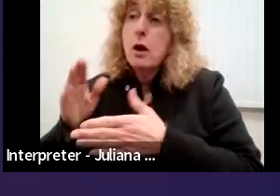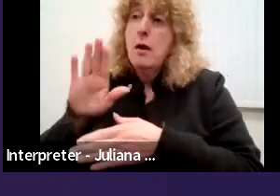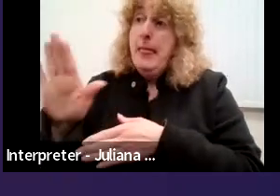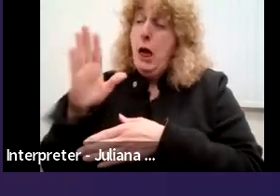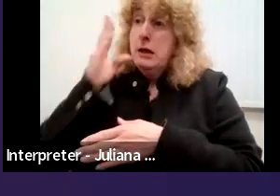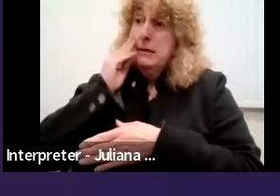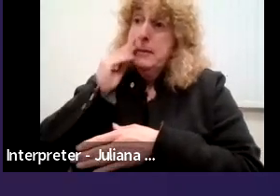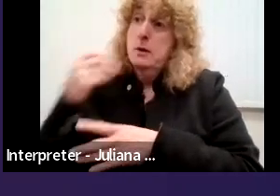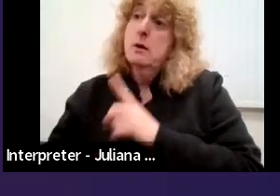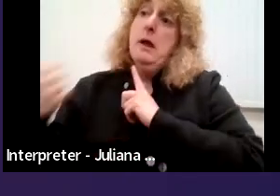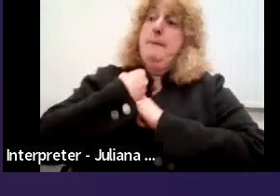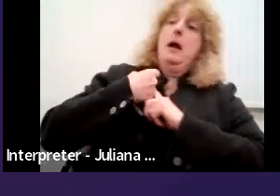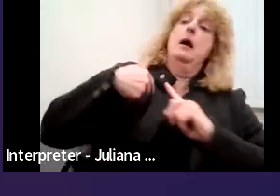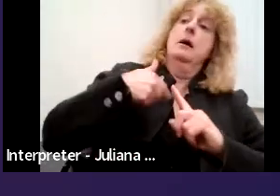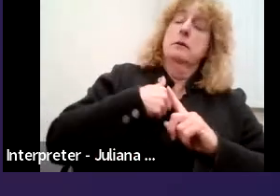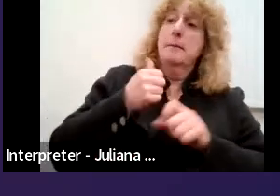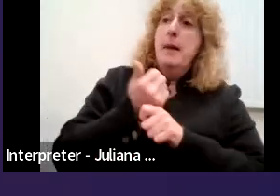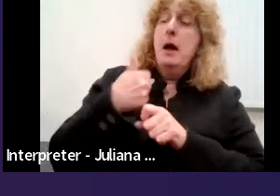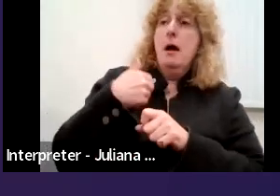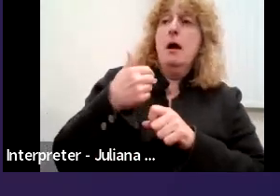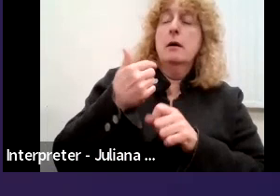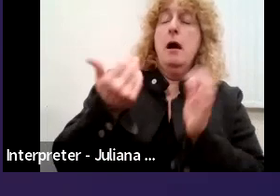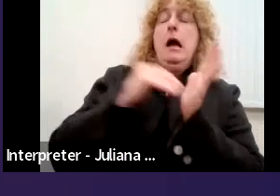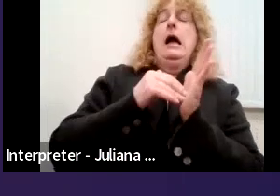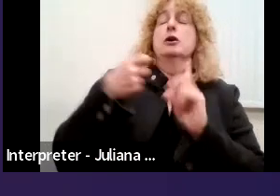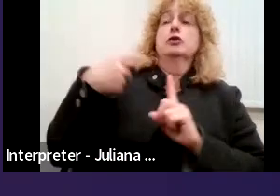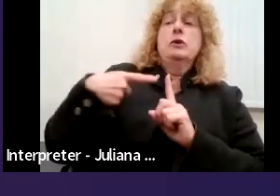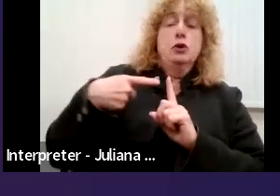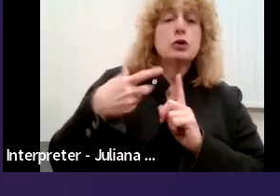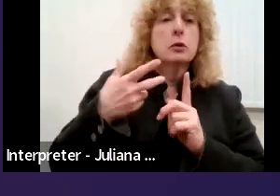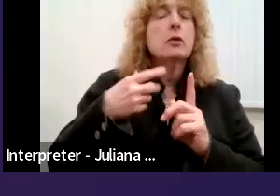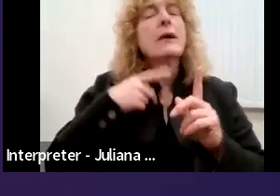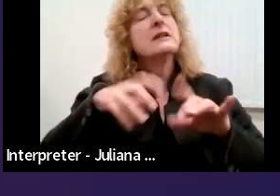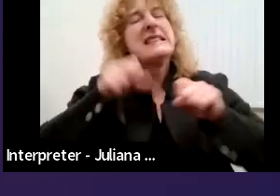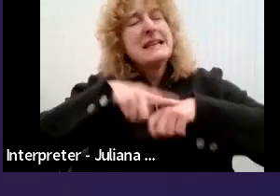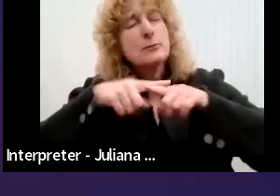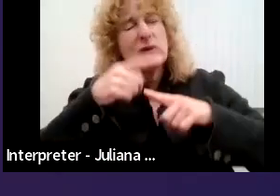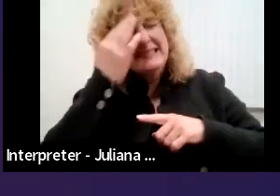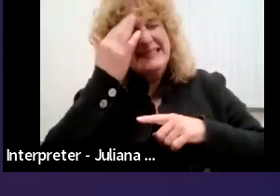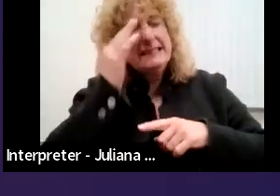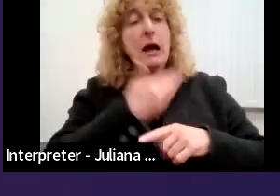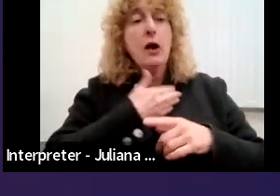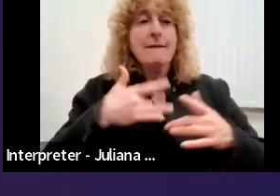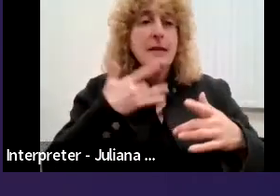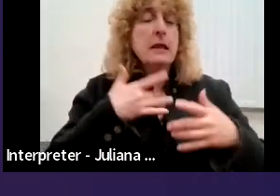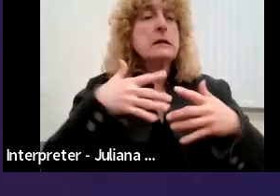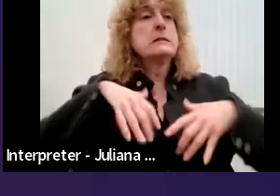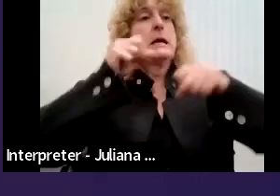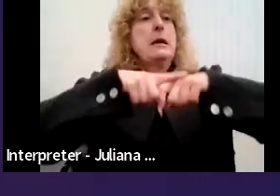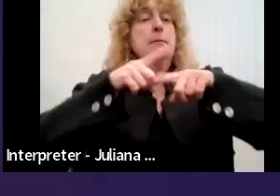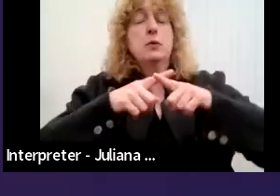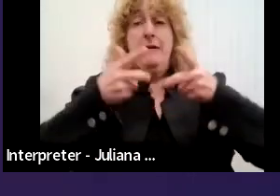own symptoms. Take the time to acknowledge your feelings and also take the time to process and step away after the